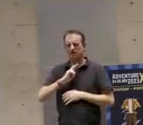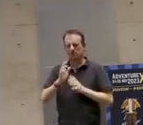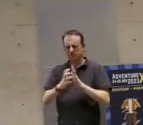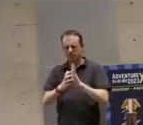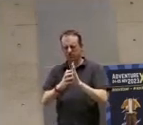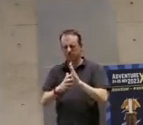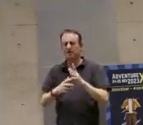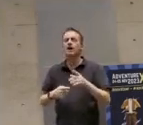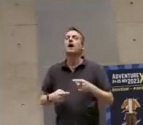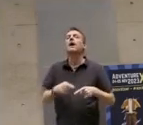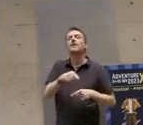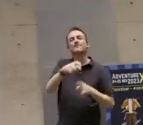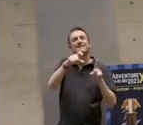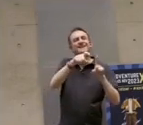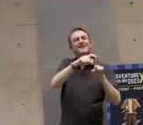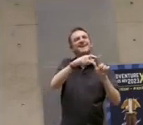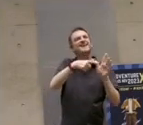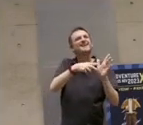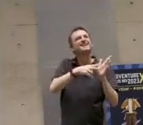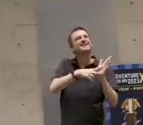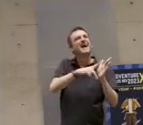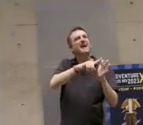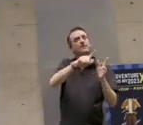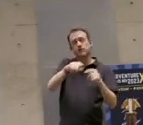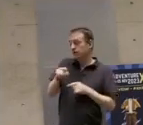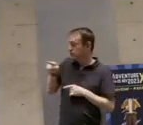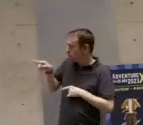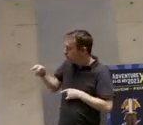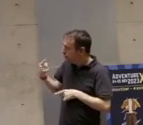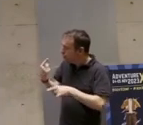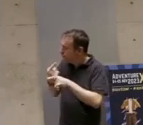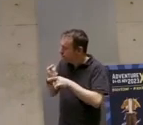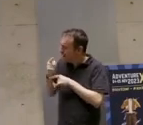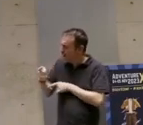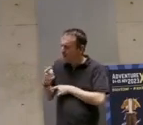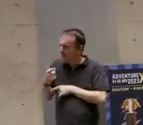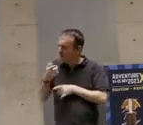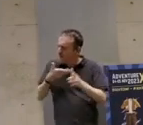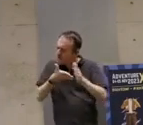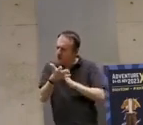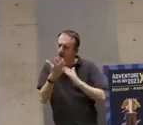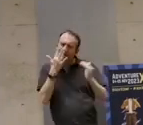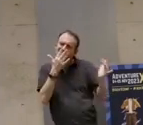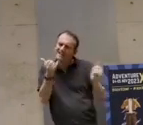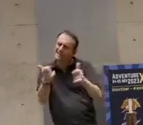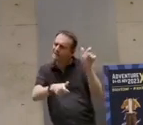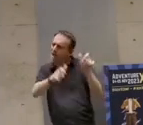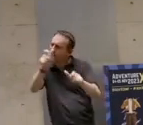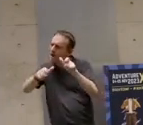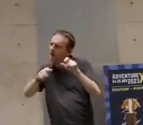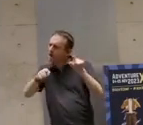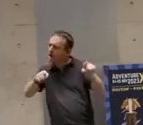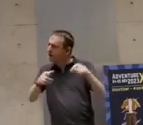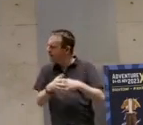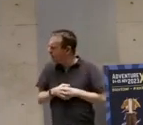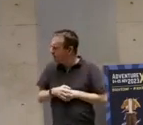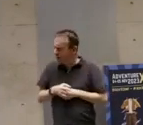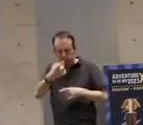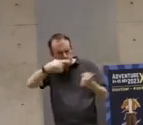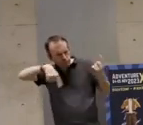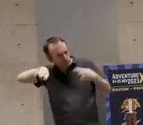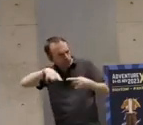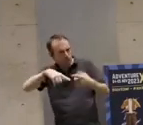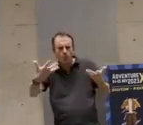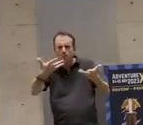than you. But no, I was just wondering, you talked about getting all these testers to play the game. I'm just curious where you got those